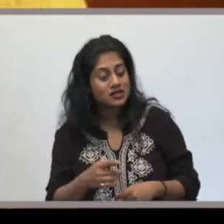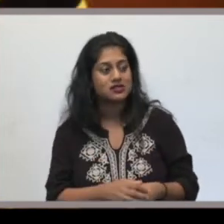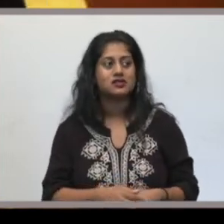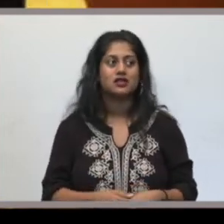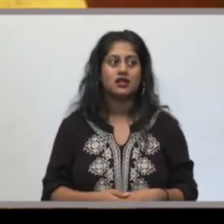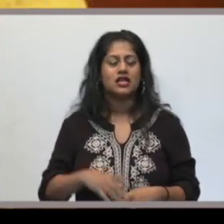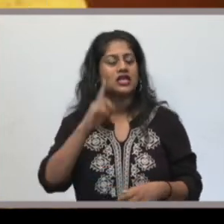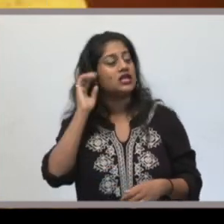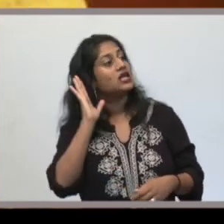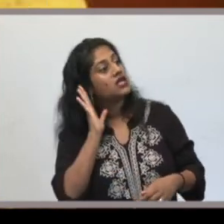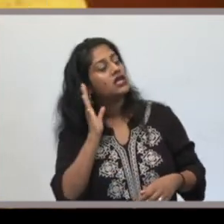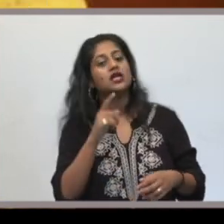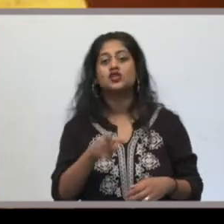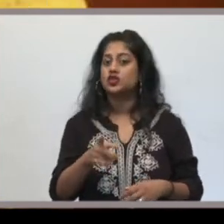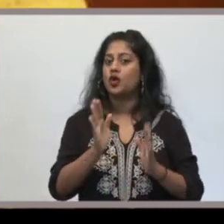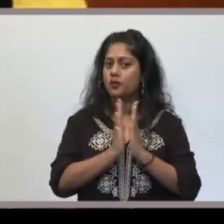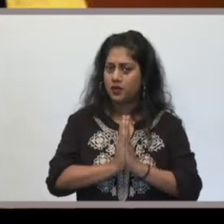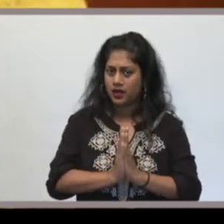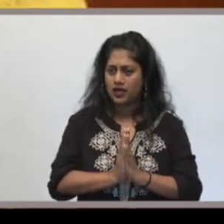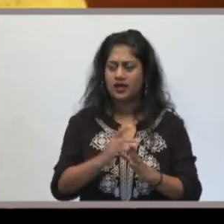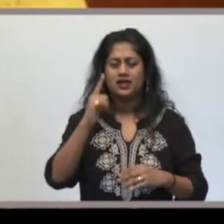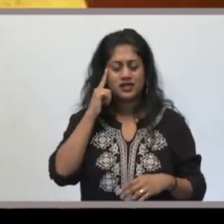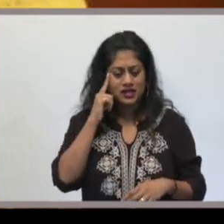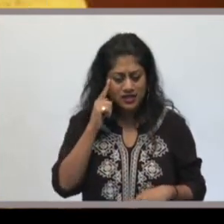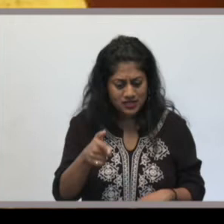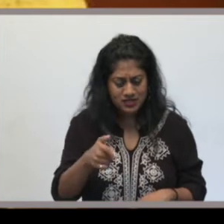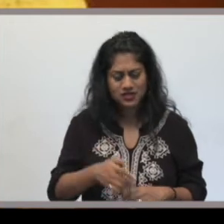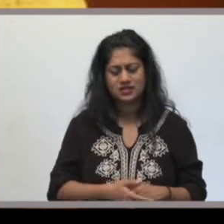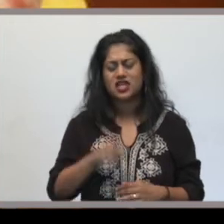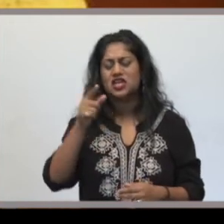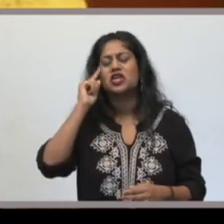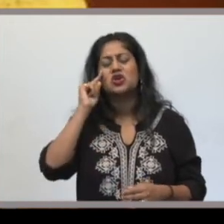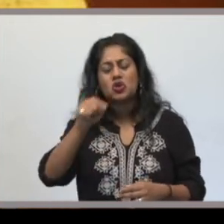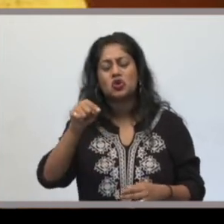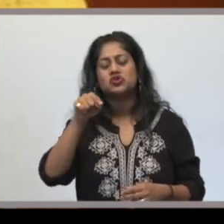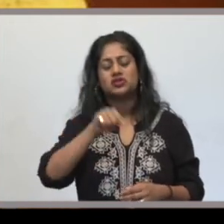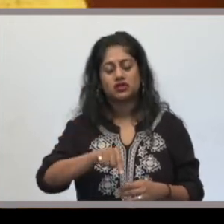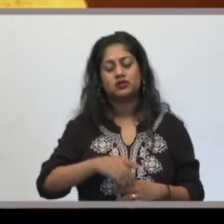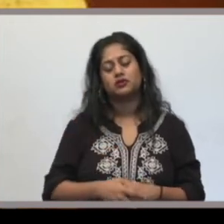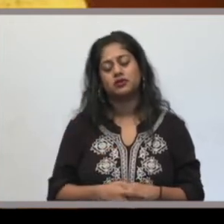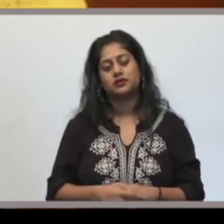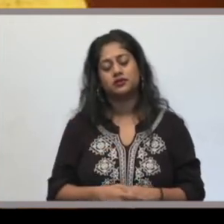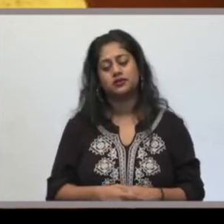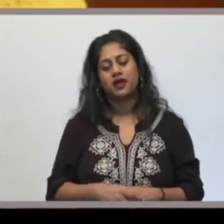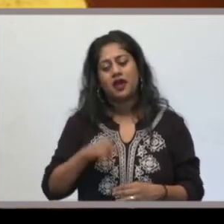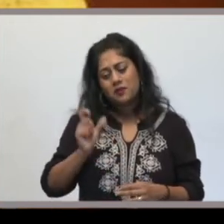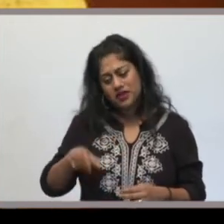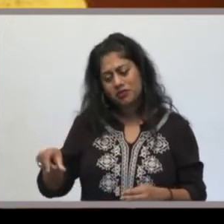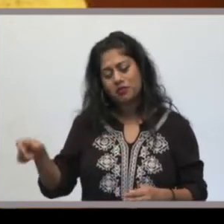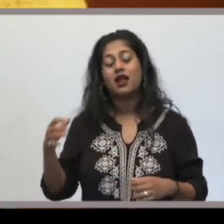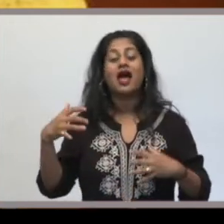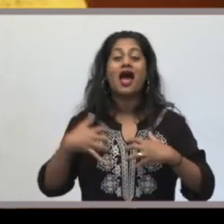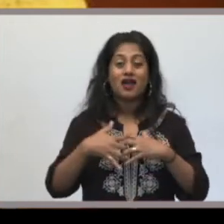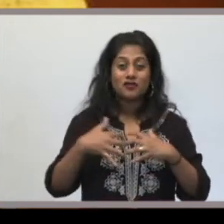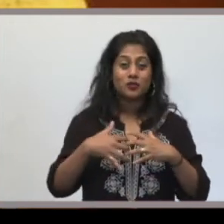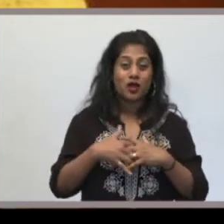thousands, maybe even millions of people over the history of humanity have had the very same problem you have